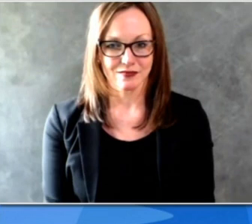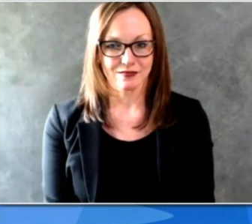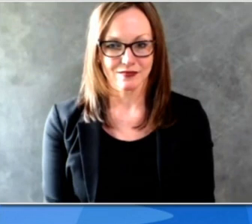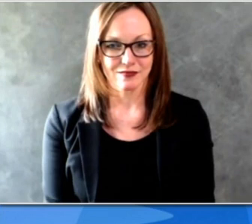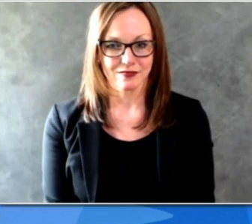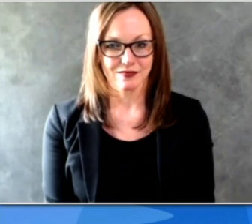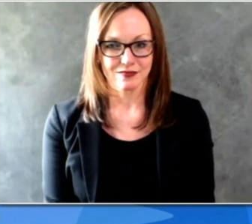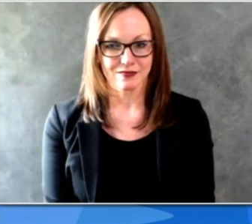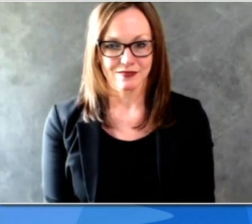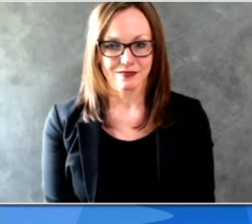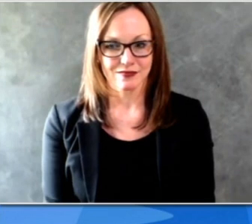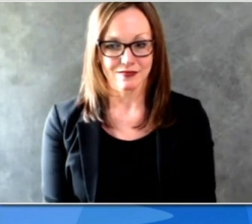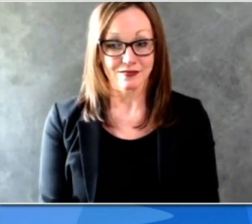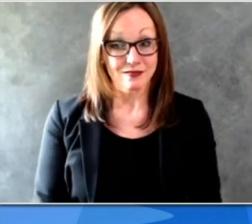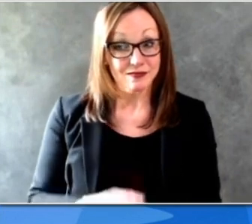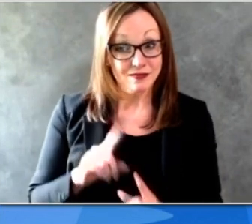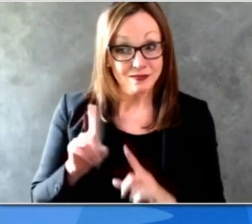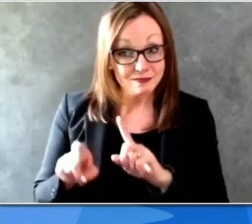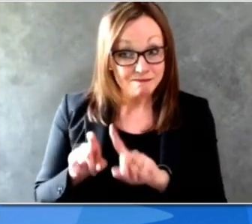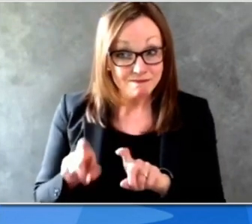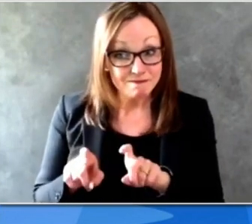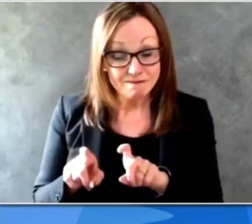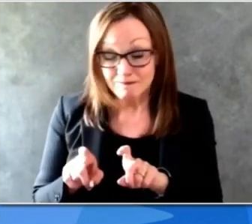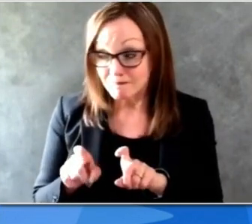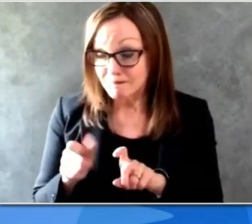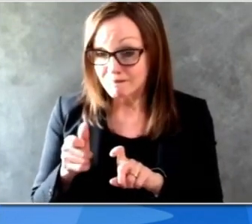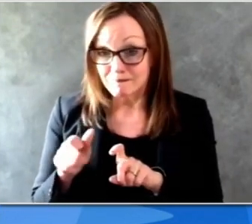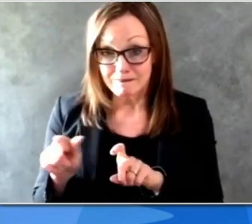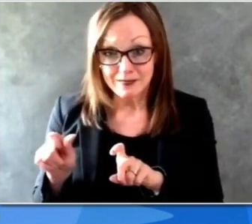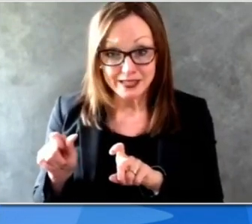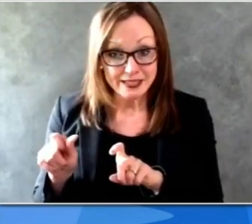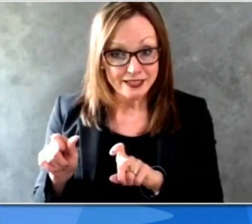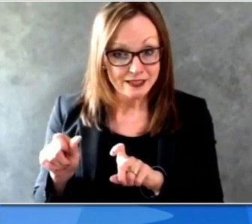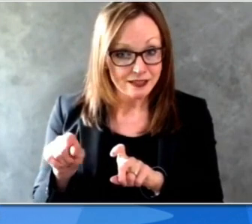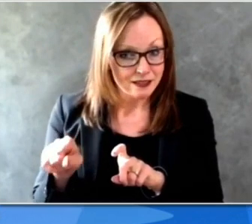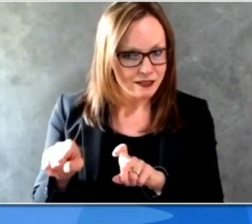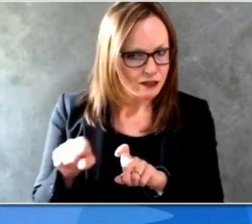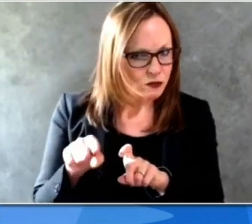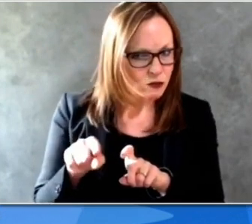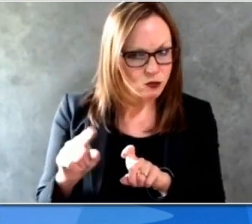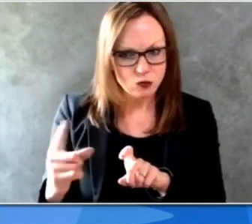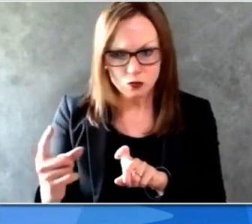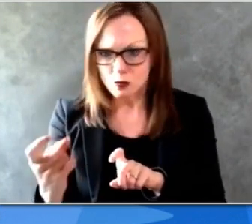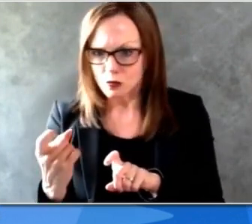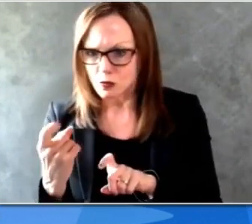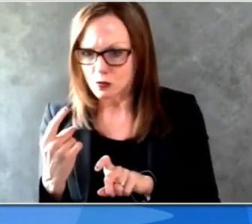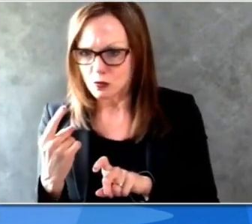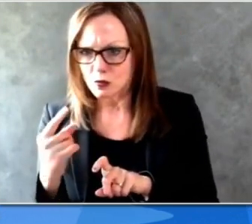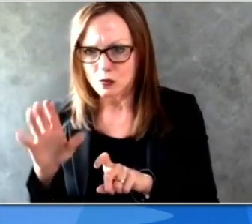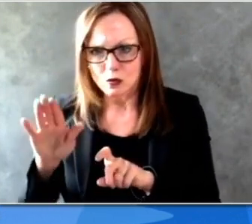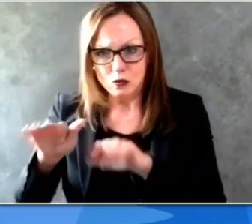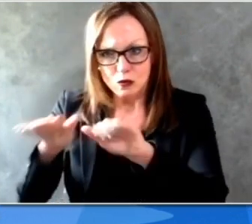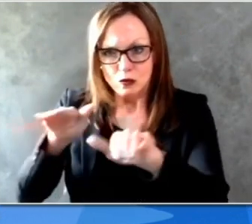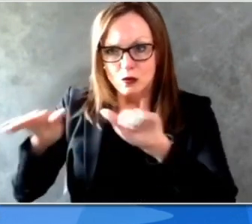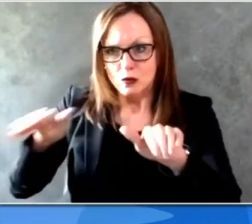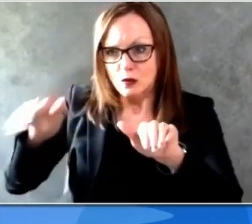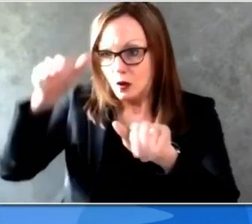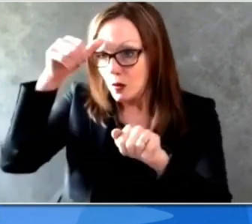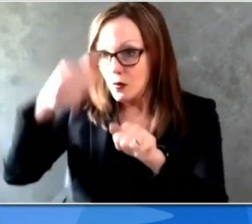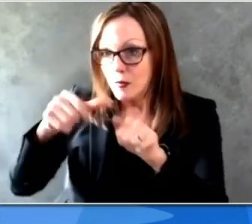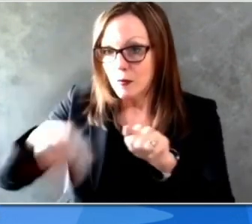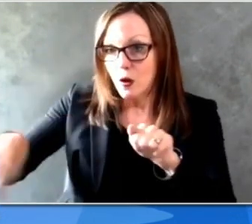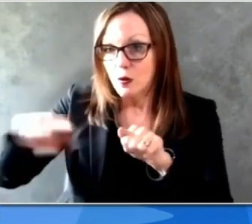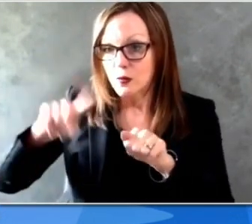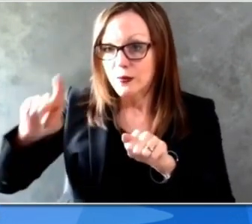And a reminder to press star 6 to mute and unmute your phones. We'll move on to Denise Lockwood from Racine County